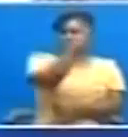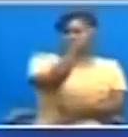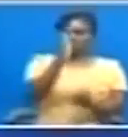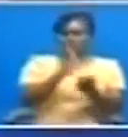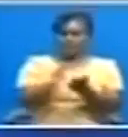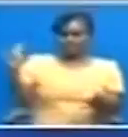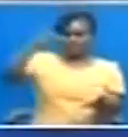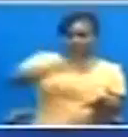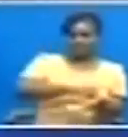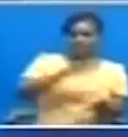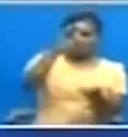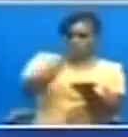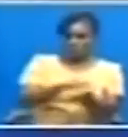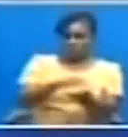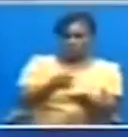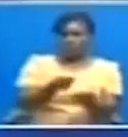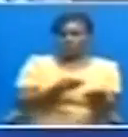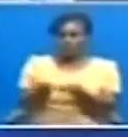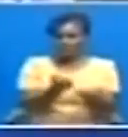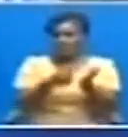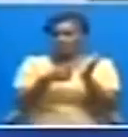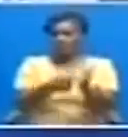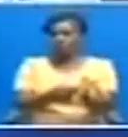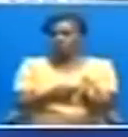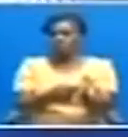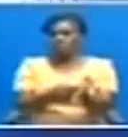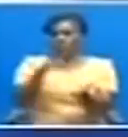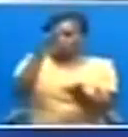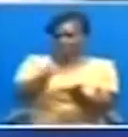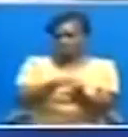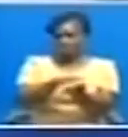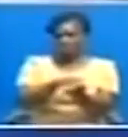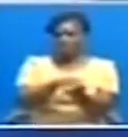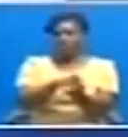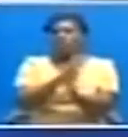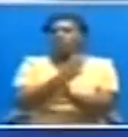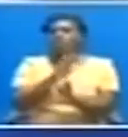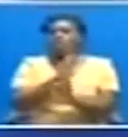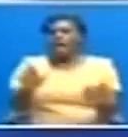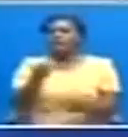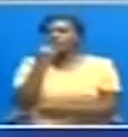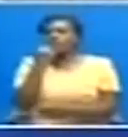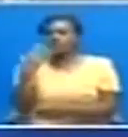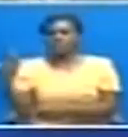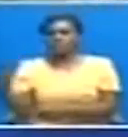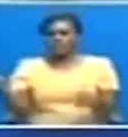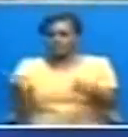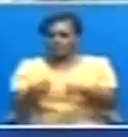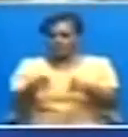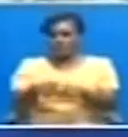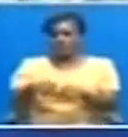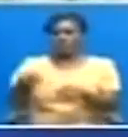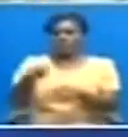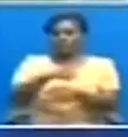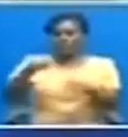imports. The decrease in earnings was mainly occasioned by a decline in exports of non-food industrial supplies. According to the Kenya